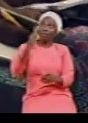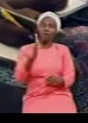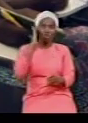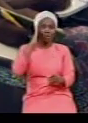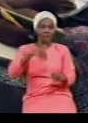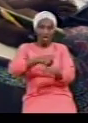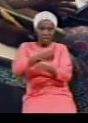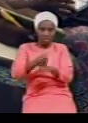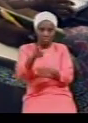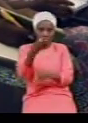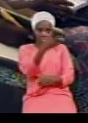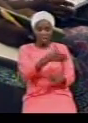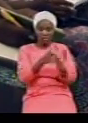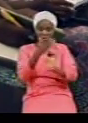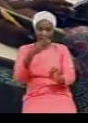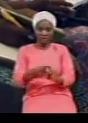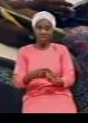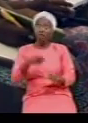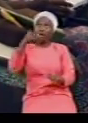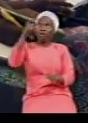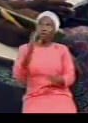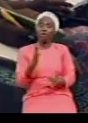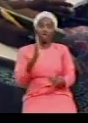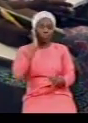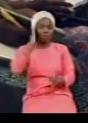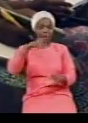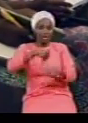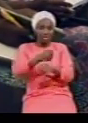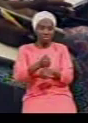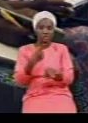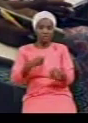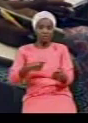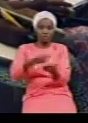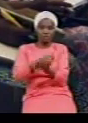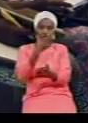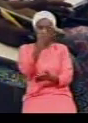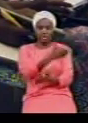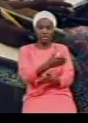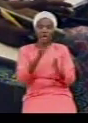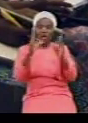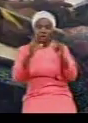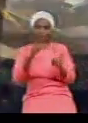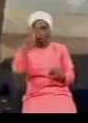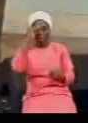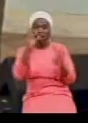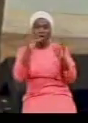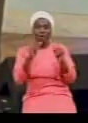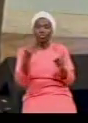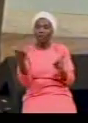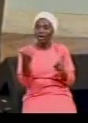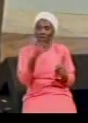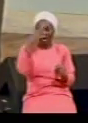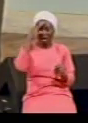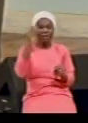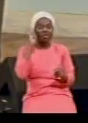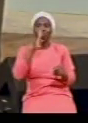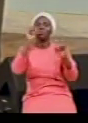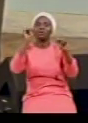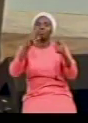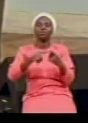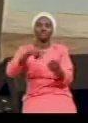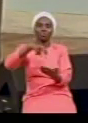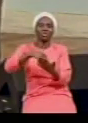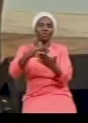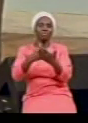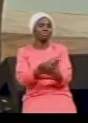And God will establish the gospel there. There shall no man, there shall not any man be able to stand before